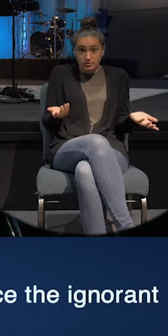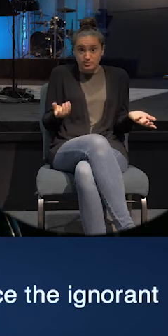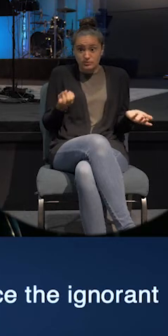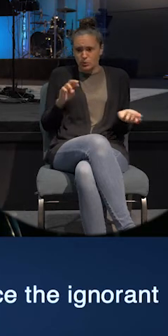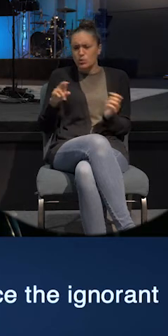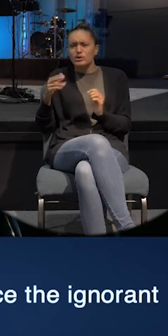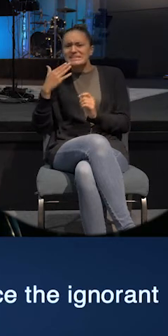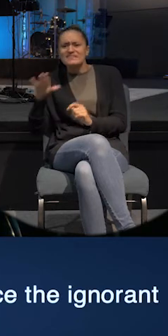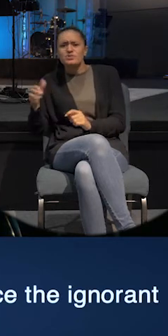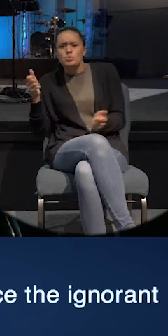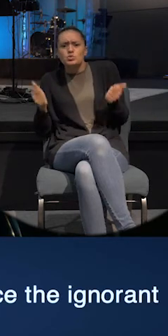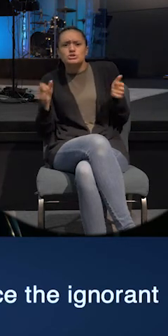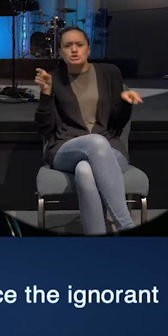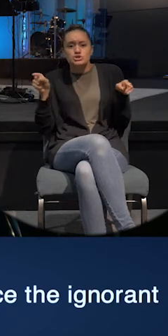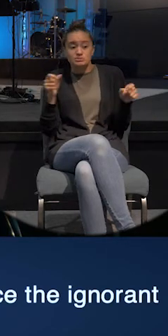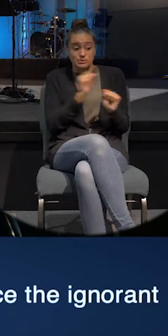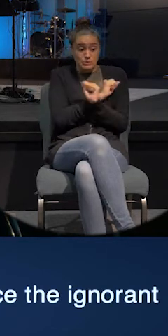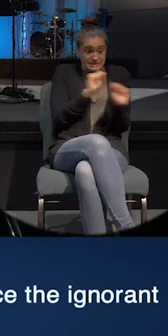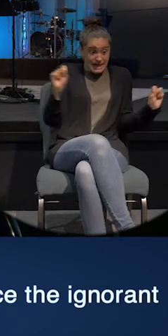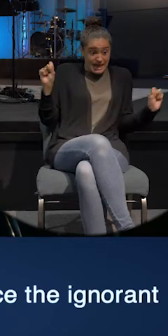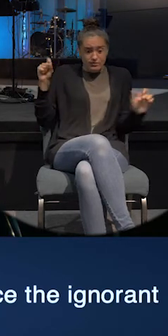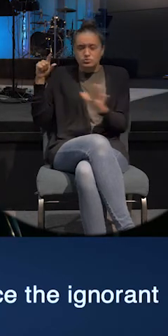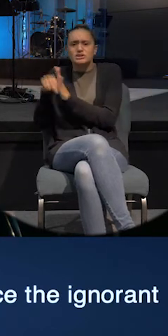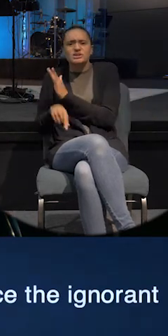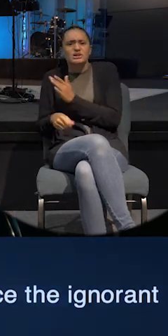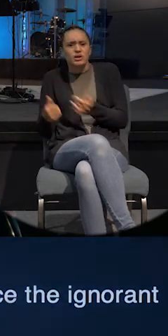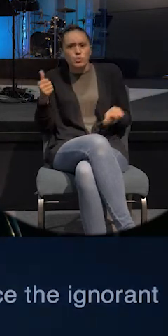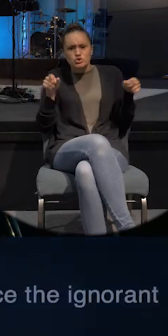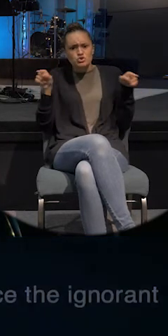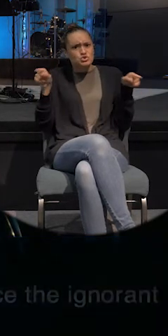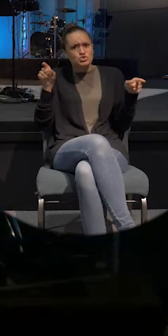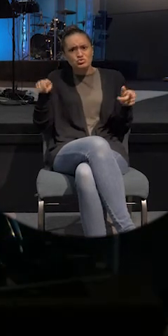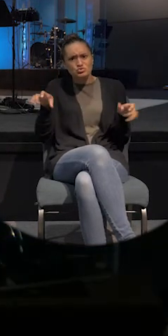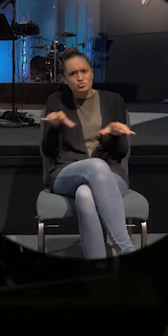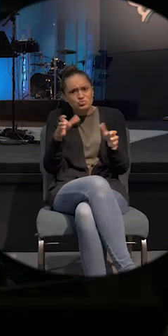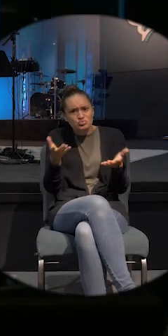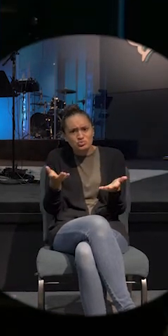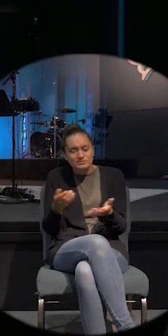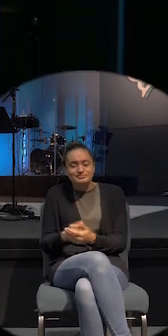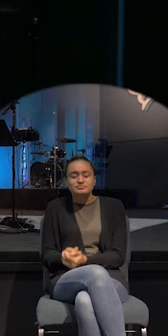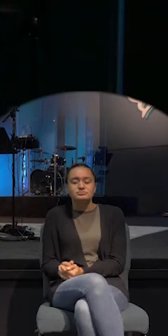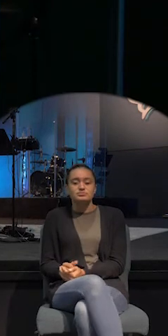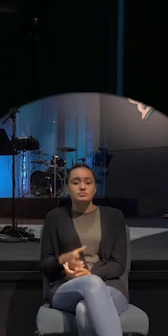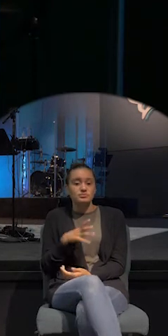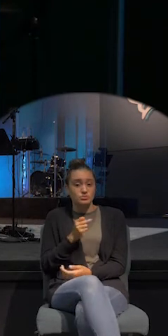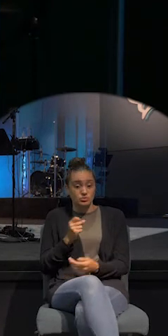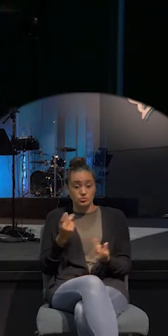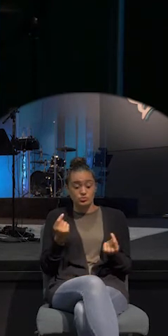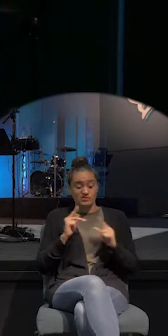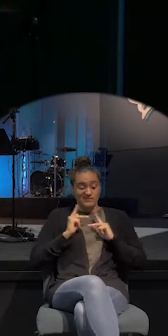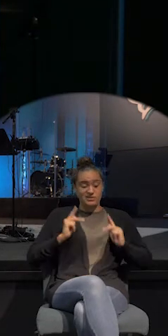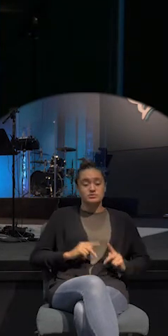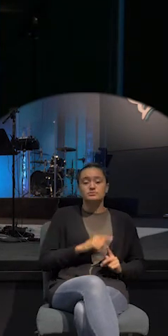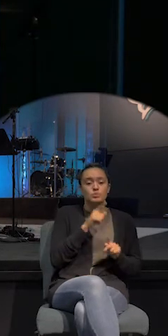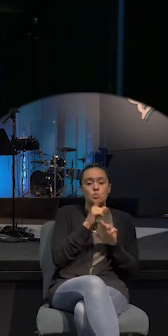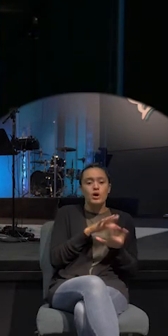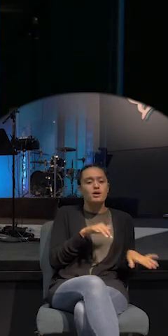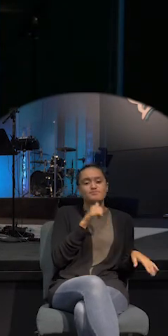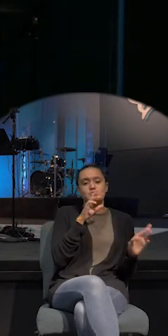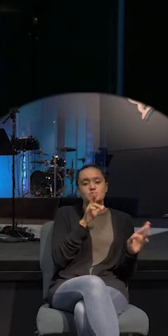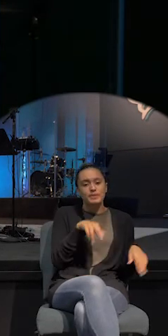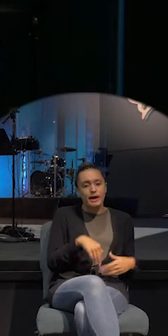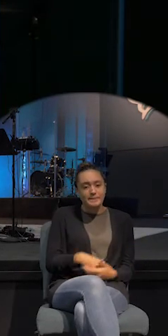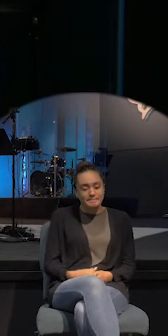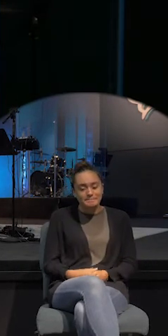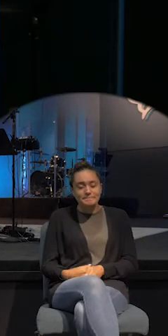to do evil, to save or to kill? What is it? So They kept silent.